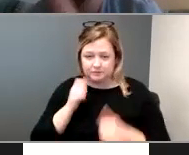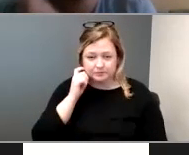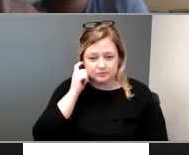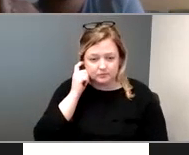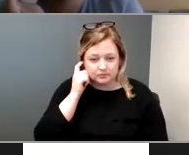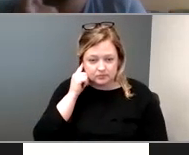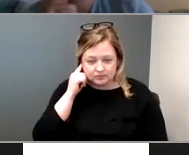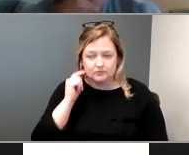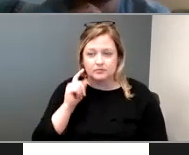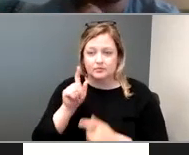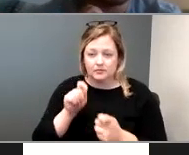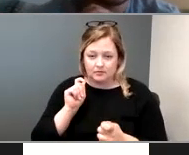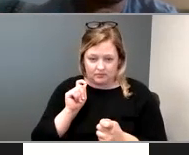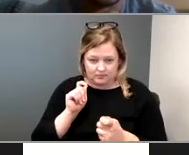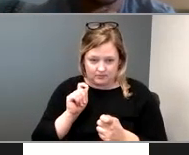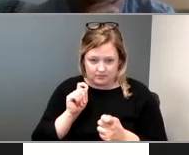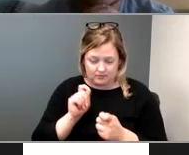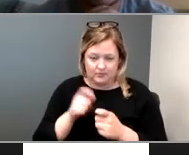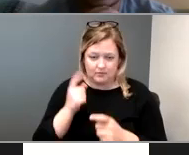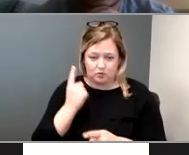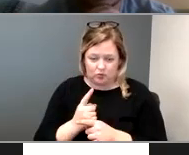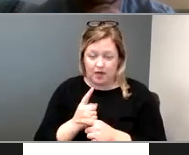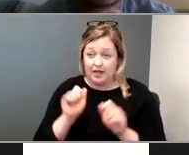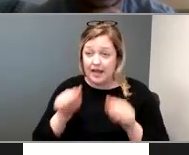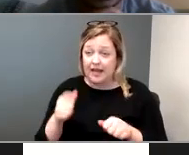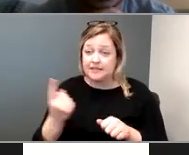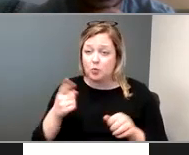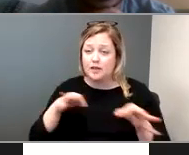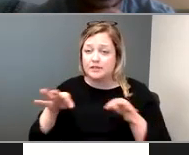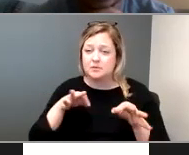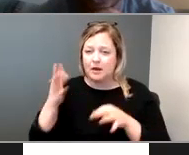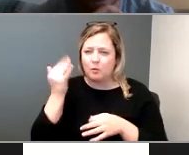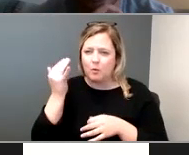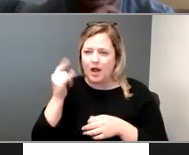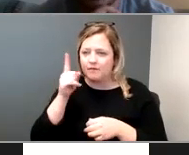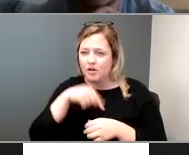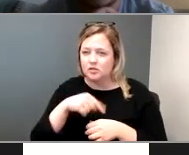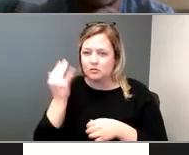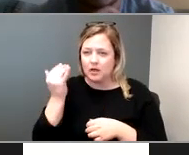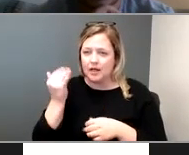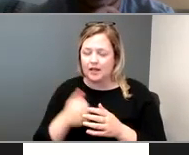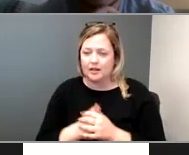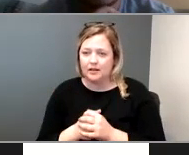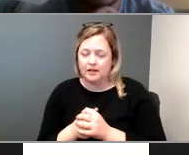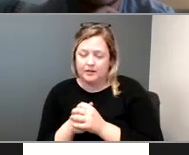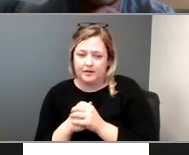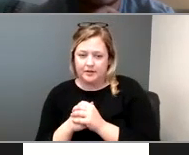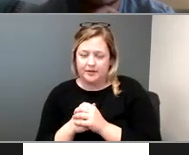Exactly, right? It is going to be false. Can someone explain to me why it's false? We talked about this a bit earlier.